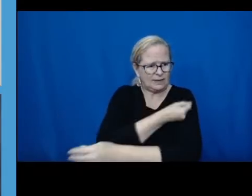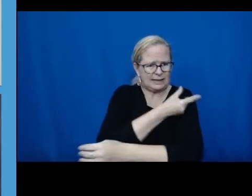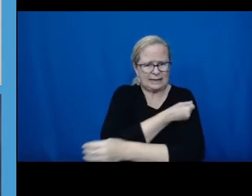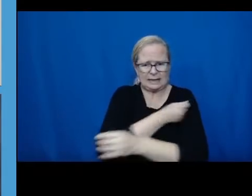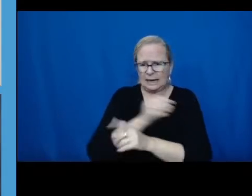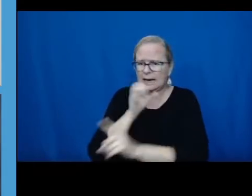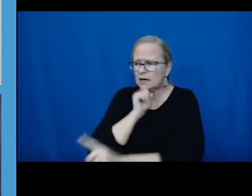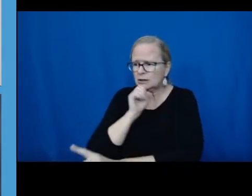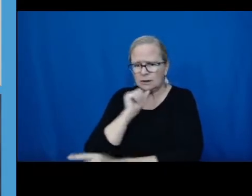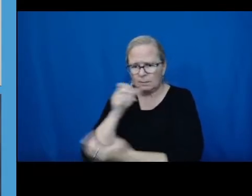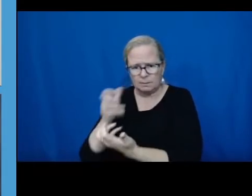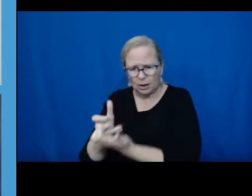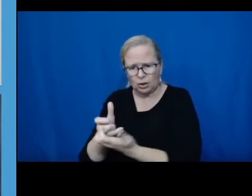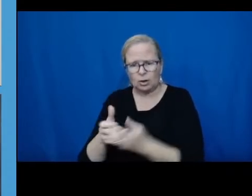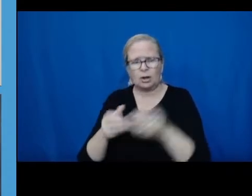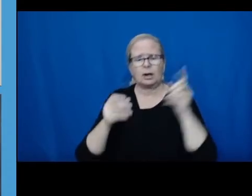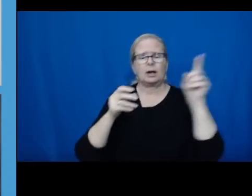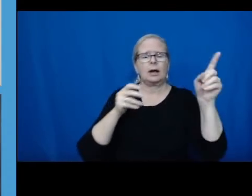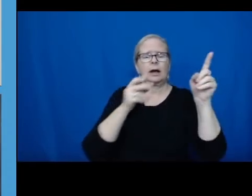about testing them.